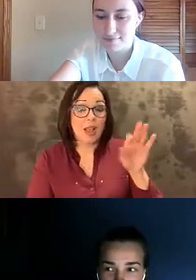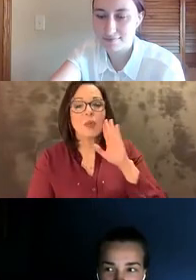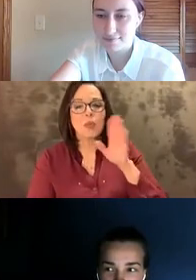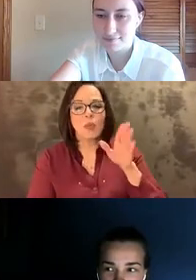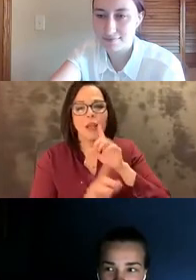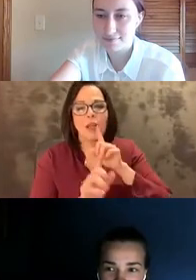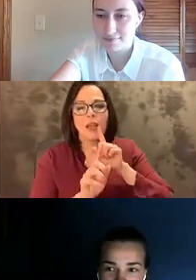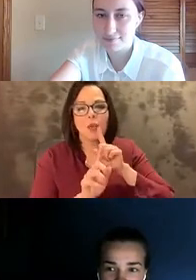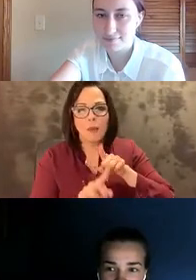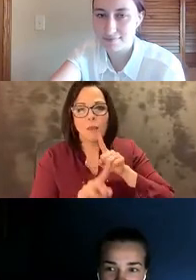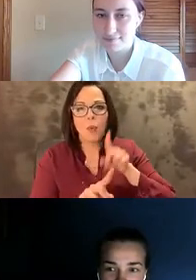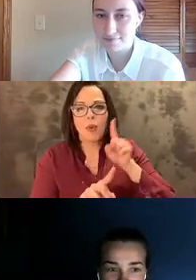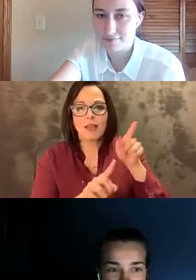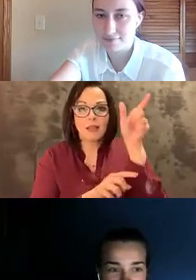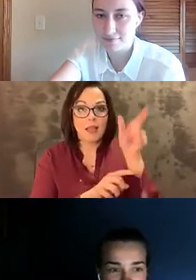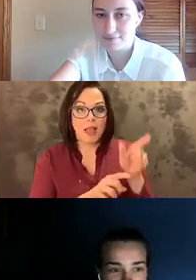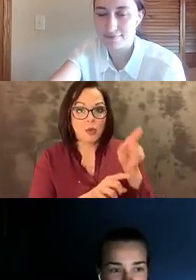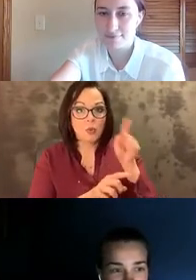counselor category.